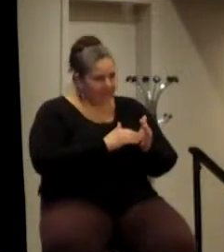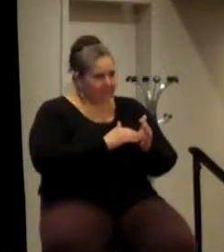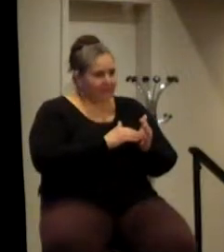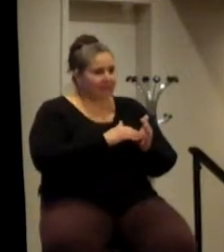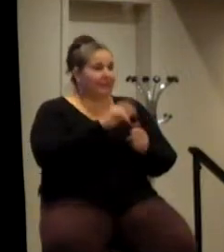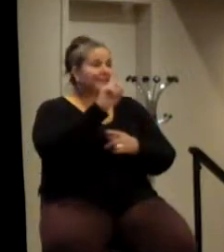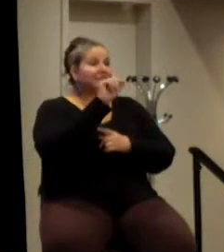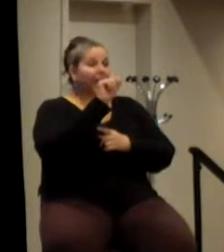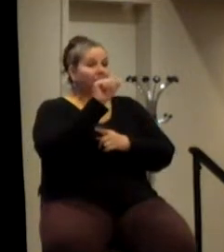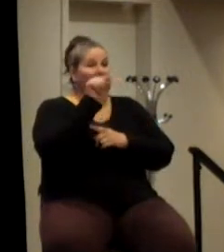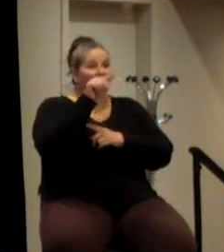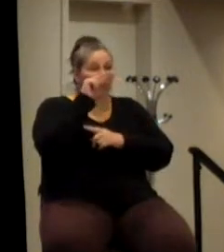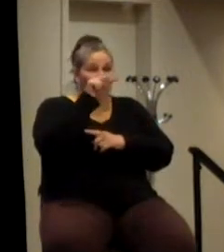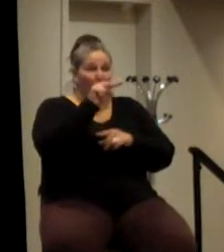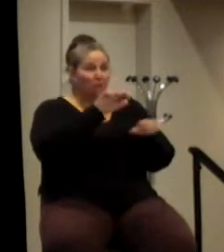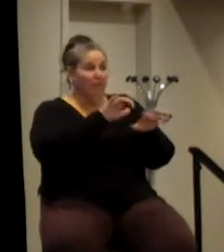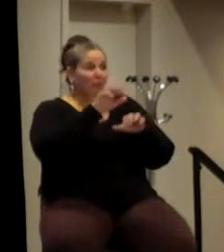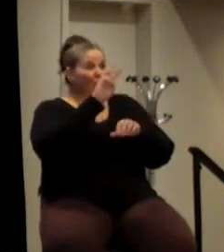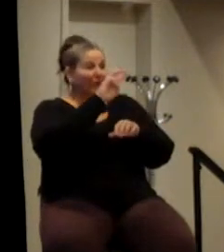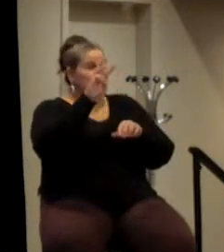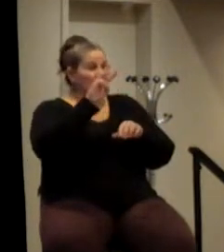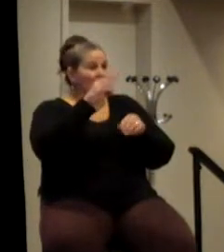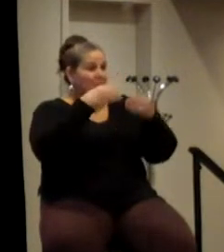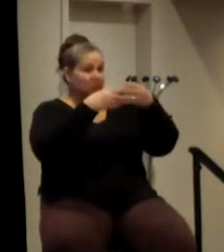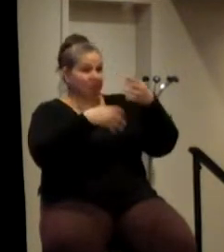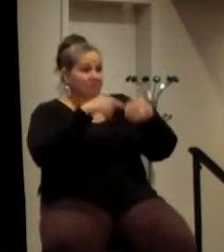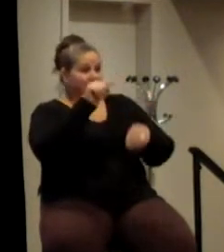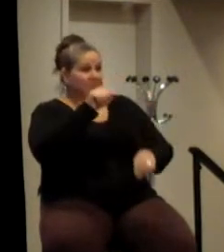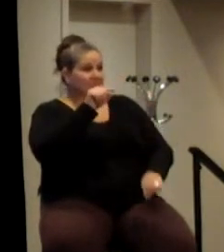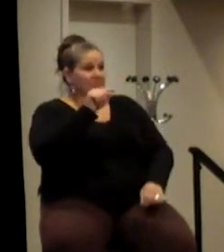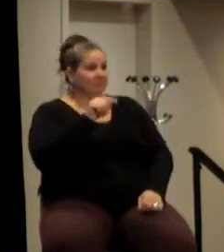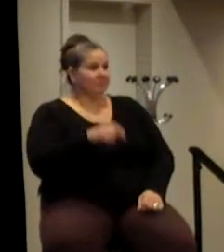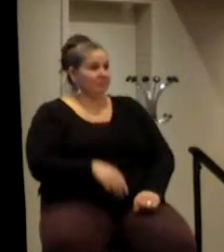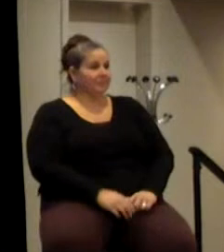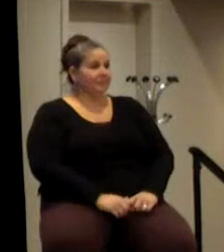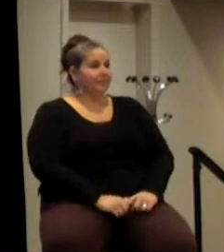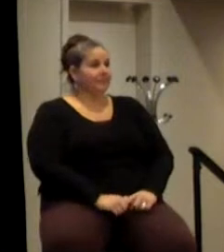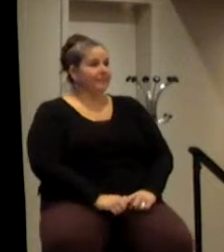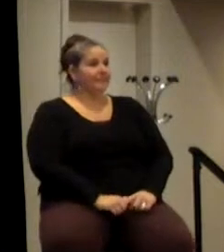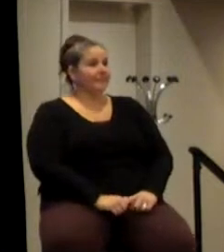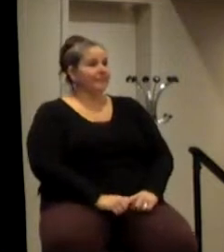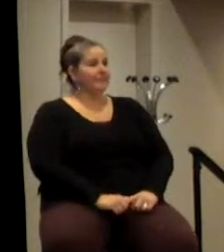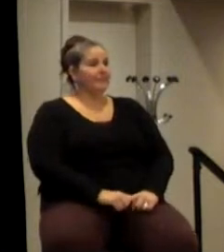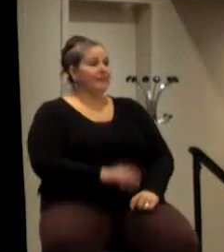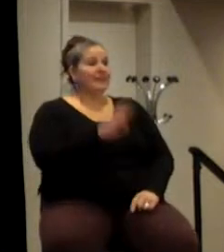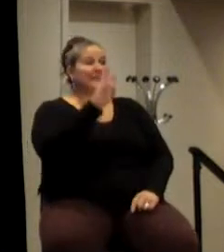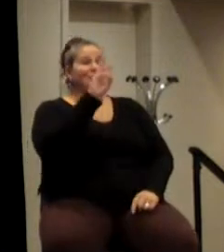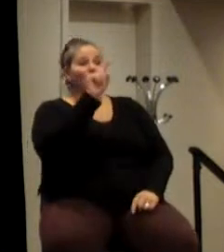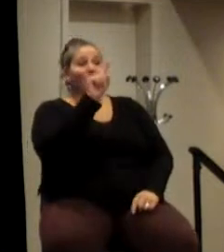is out of the 61, there's probably not more than a handful of cases out of that 61.